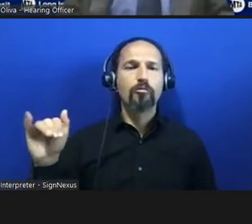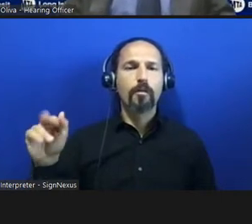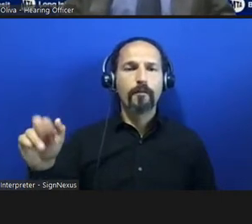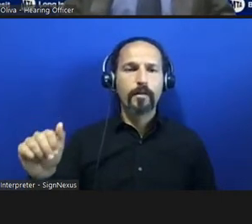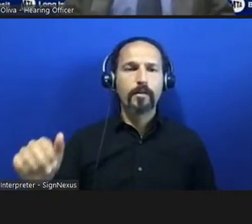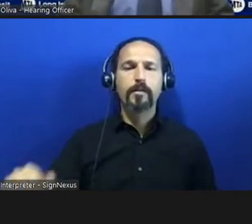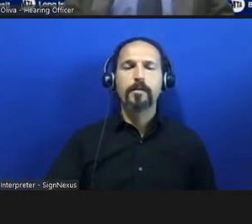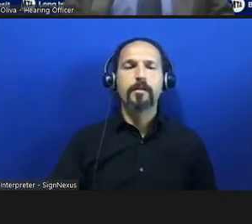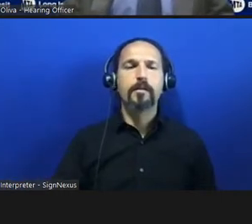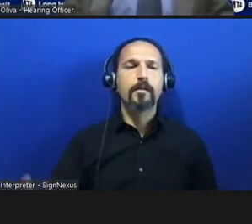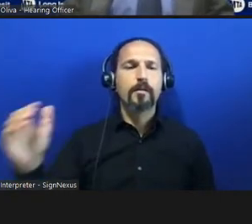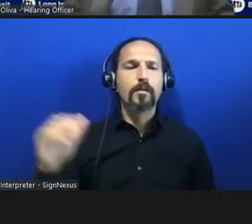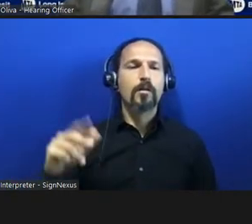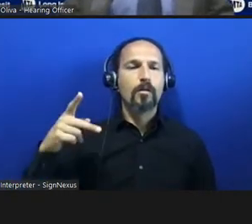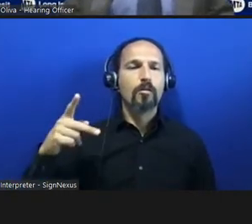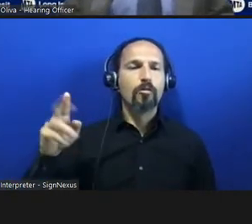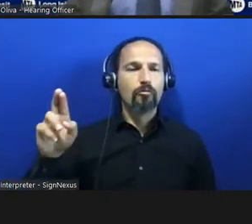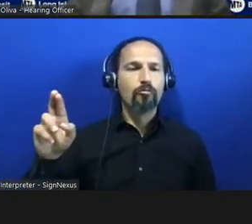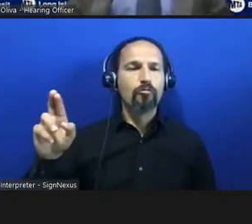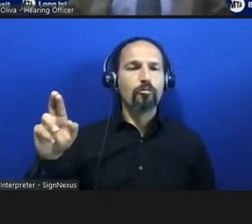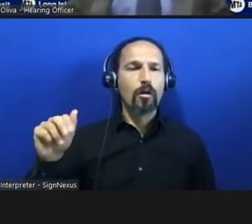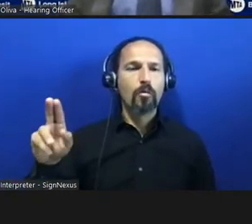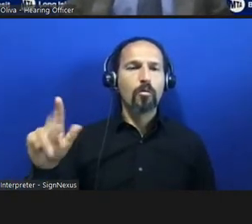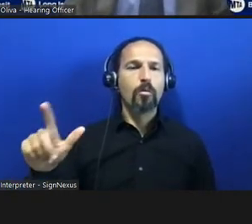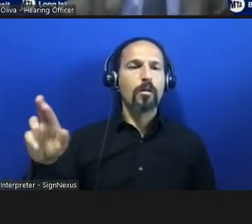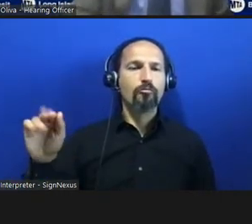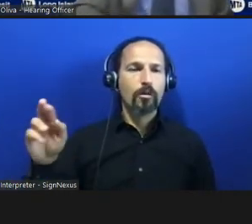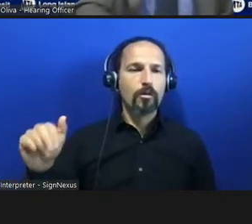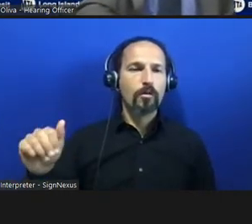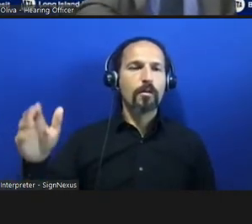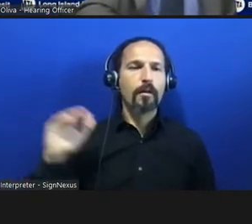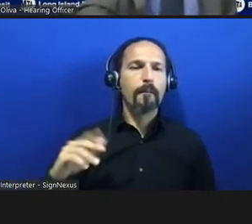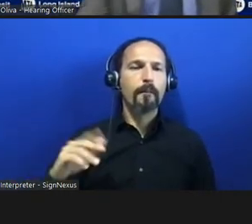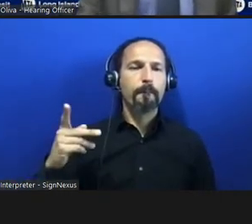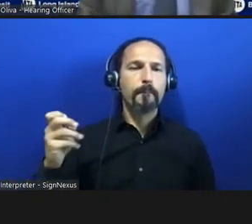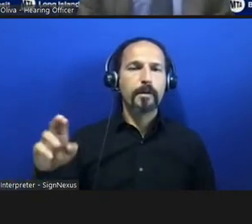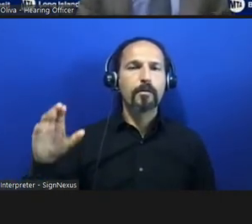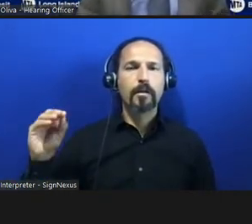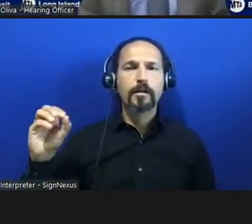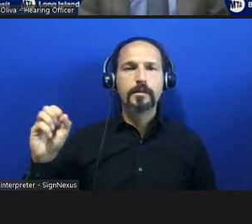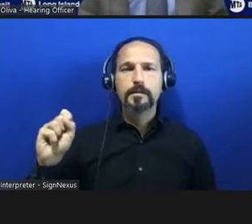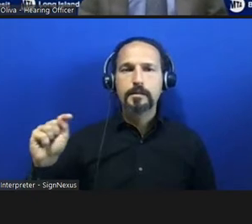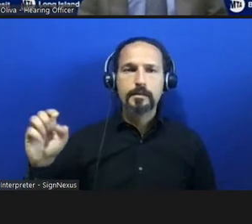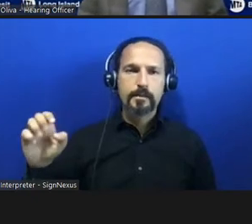the next speaker is Raul Rivera followed by Peter Costello